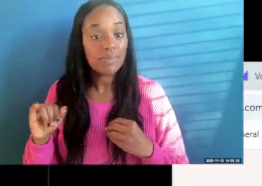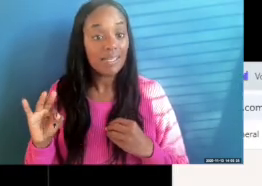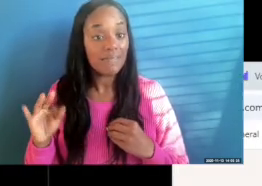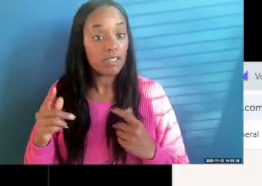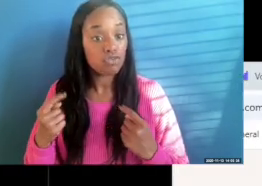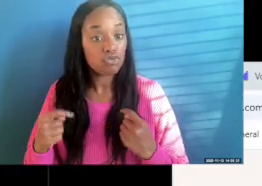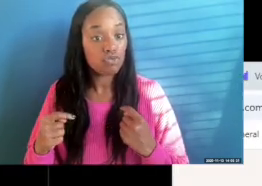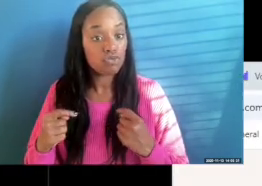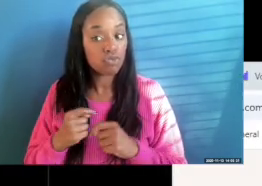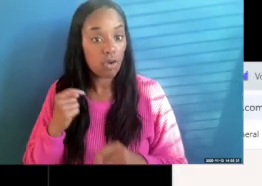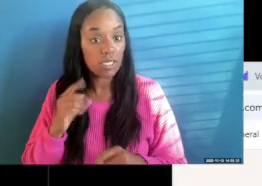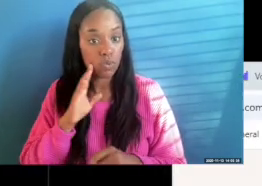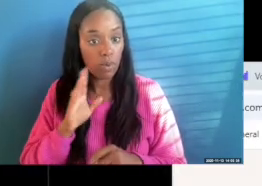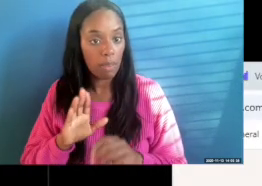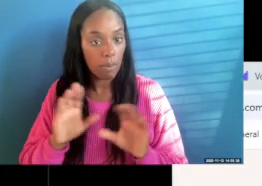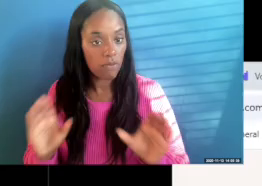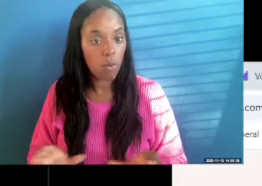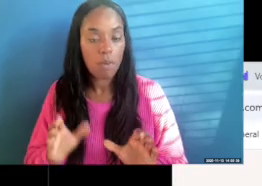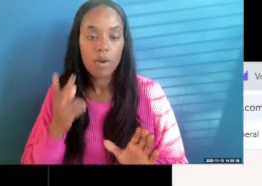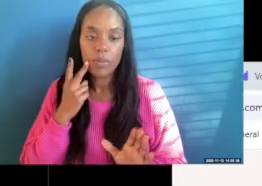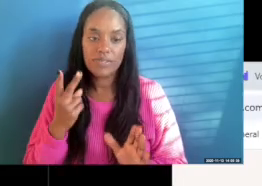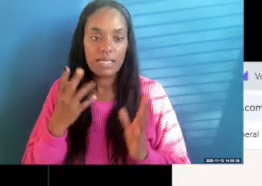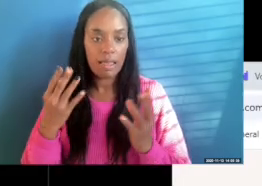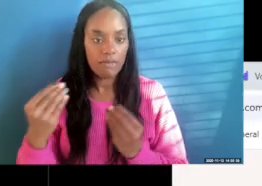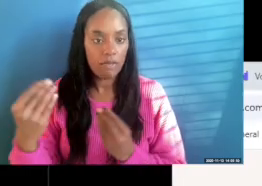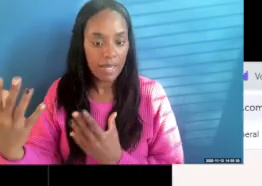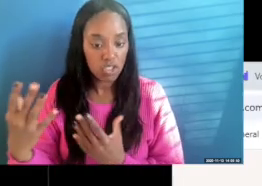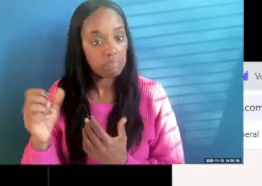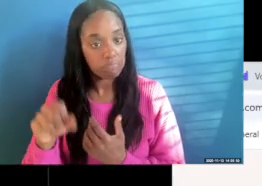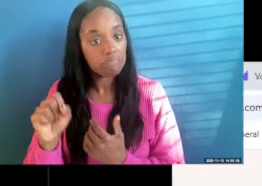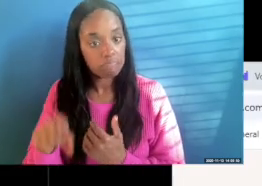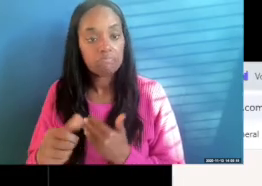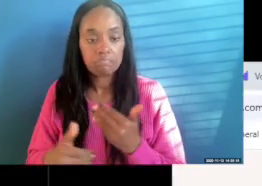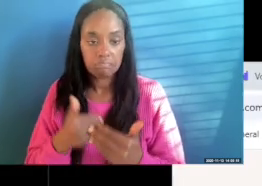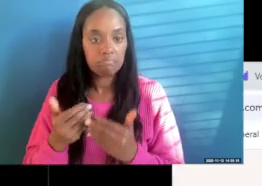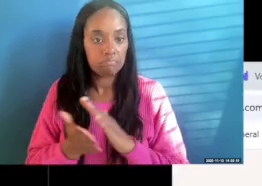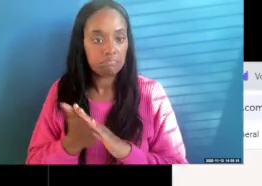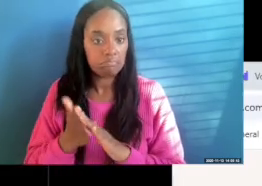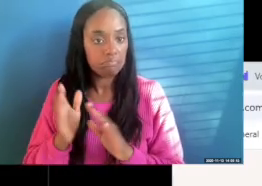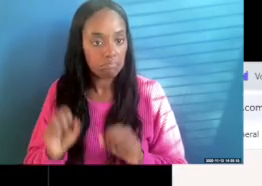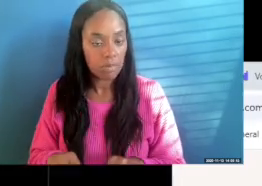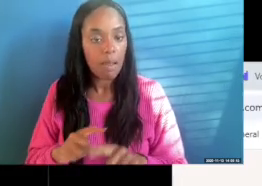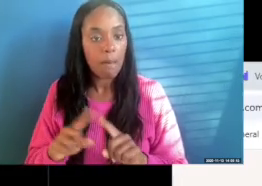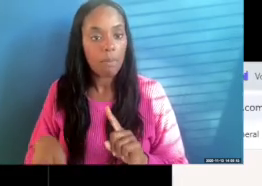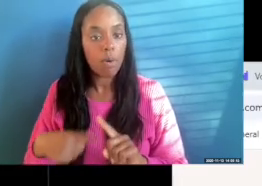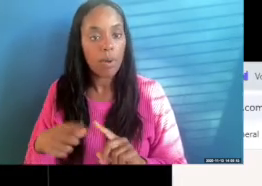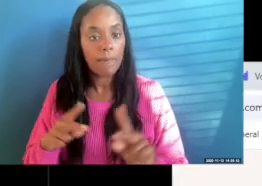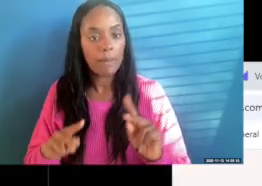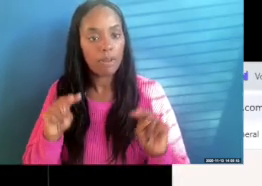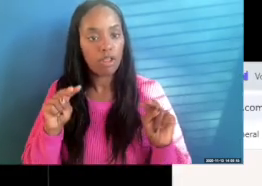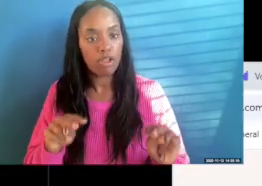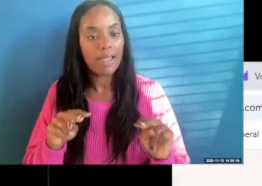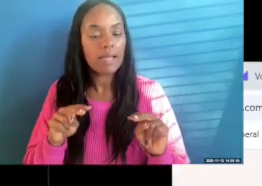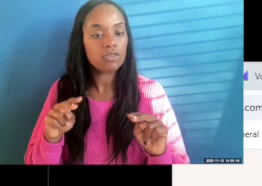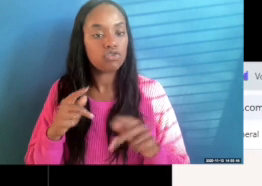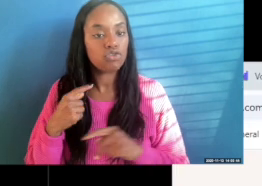these new OEMs to enter the marketplace, we have time. There's some level of some